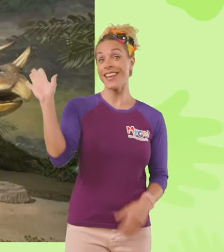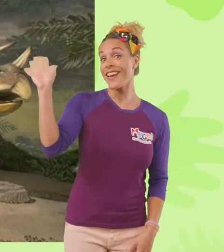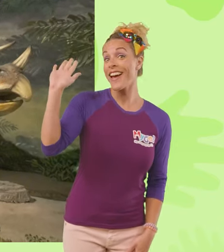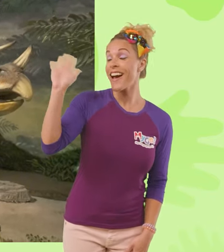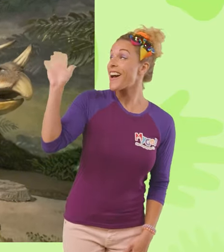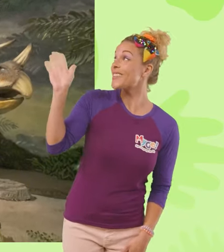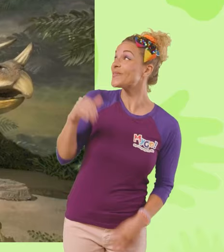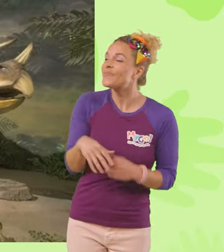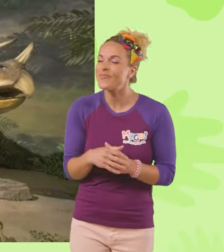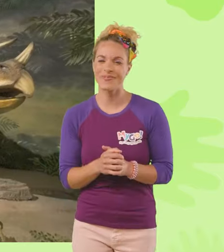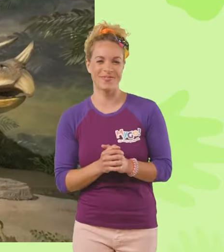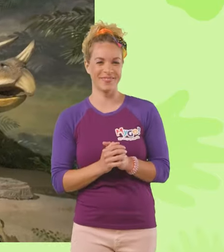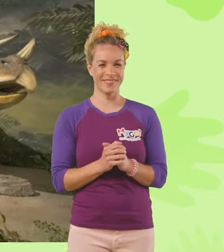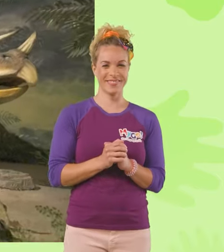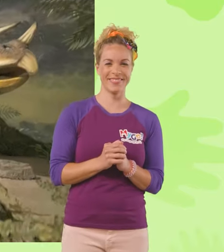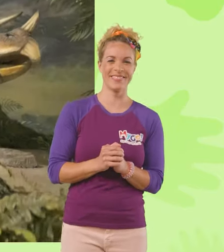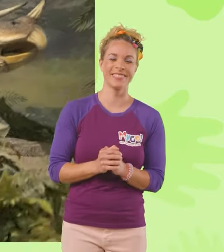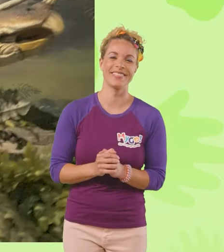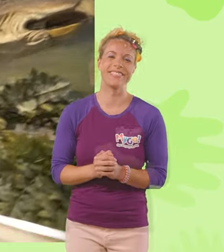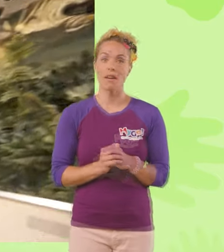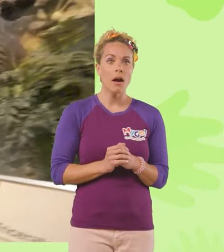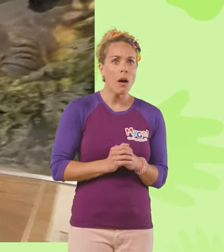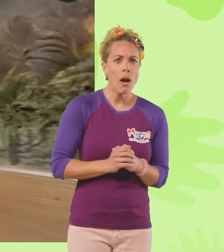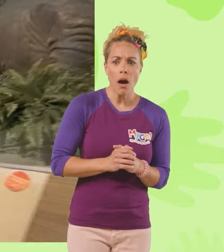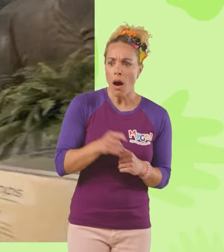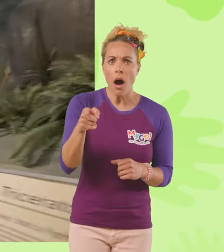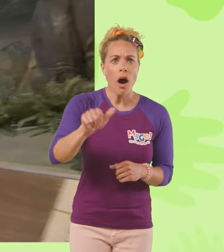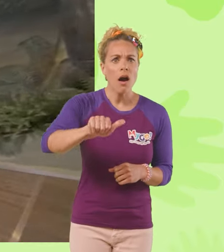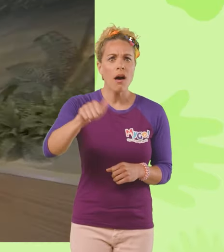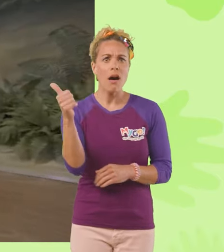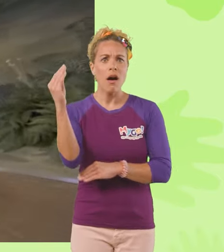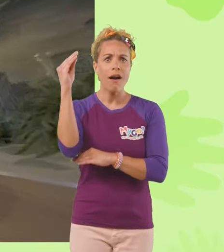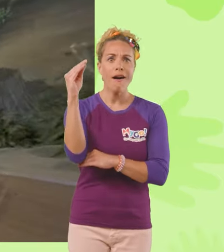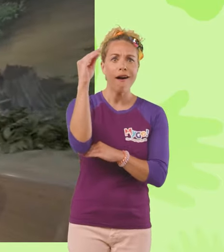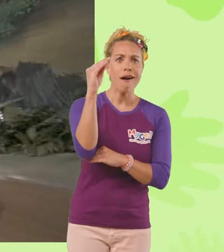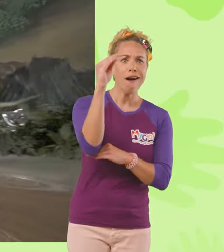See you later, triceratops. Whoa. Hey. Another dinosaur. Wow.